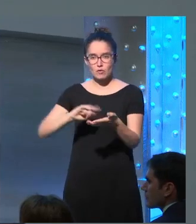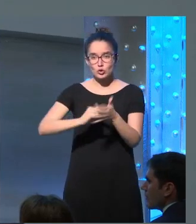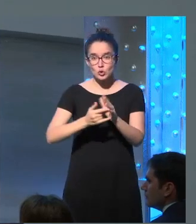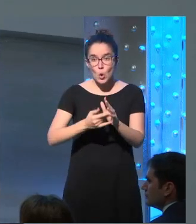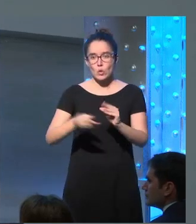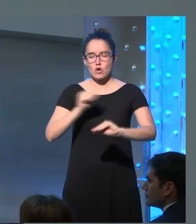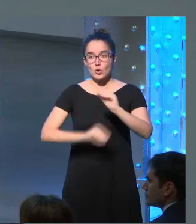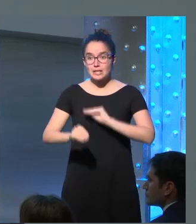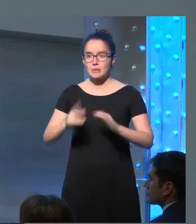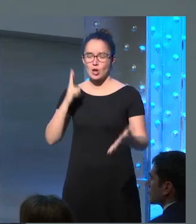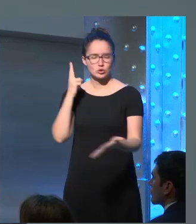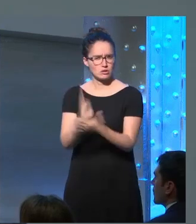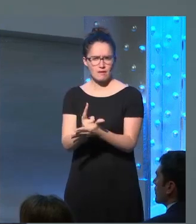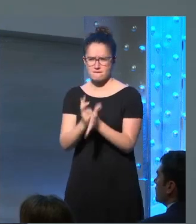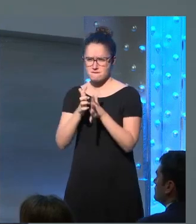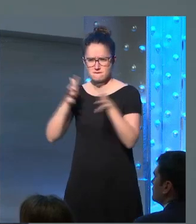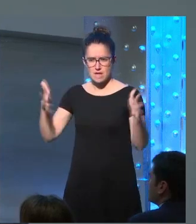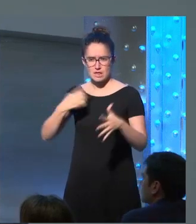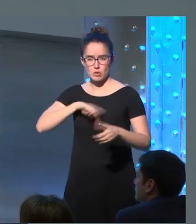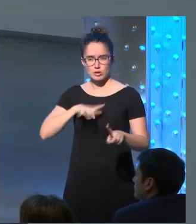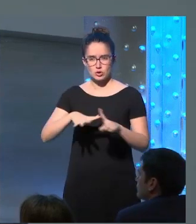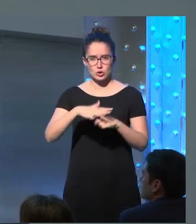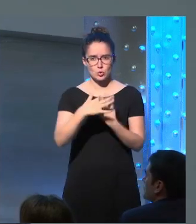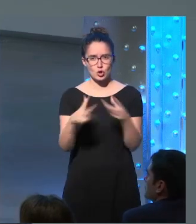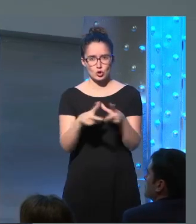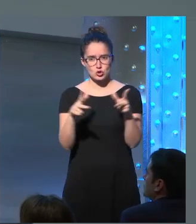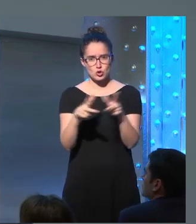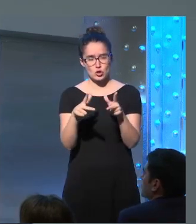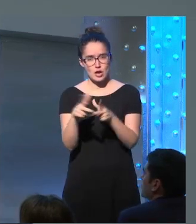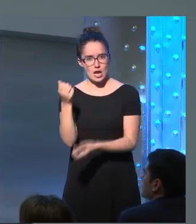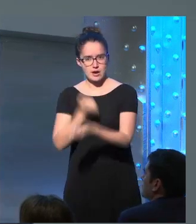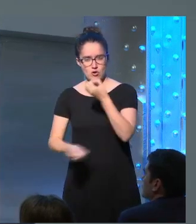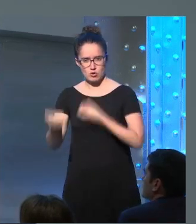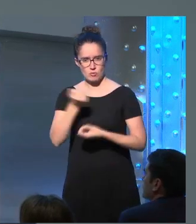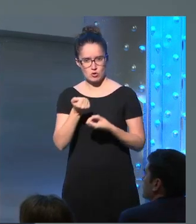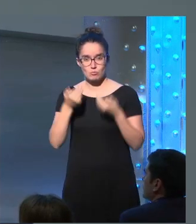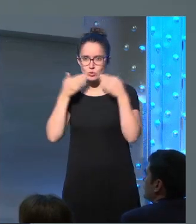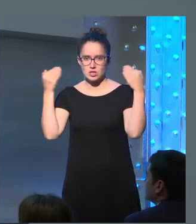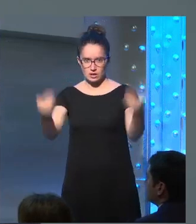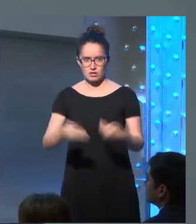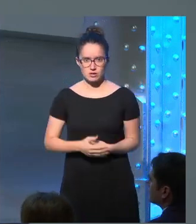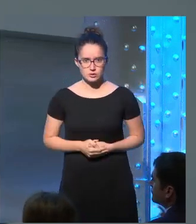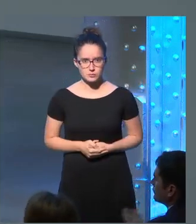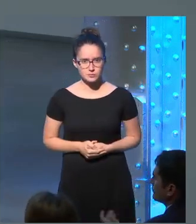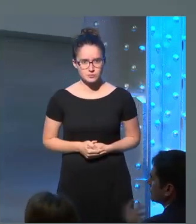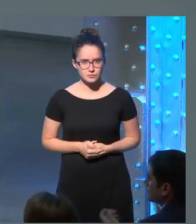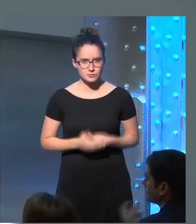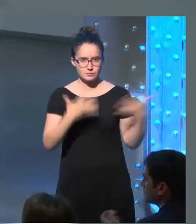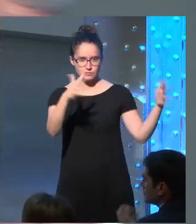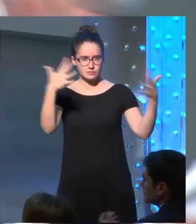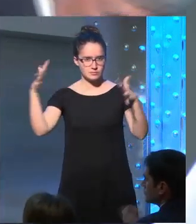the challenges and find solutions and try to discuss and to share the problem. Thank you very